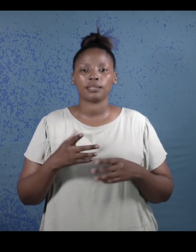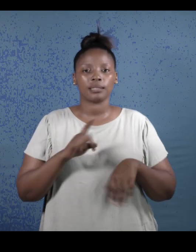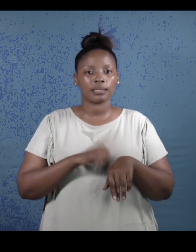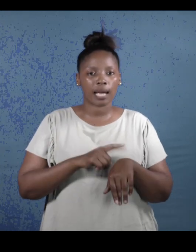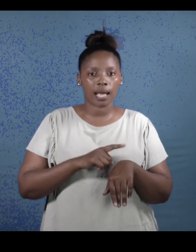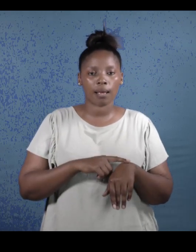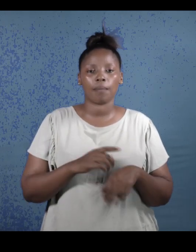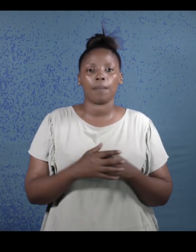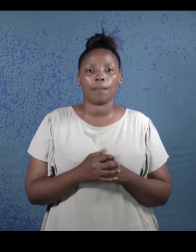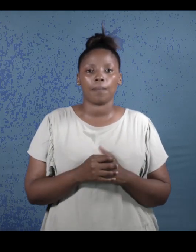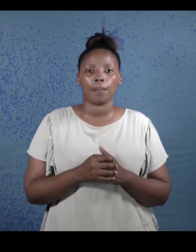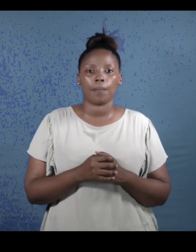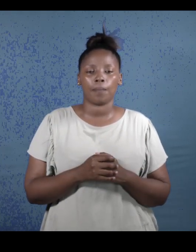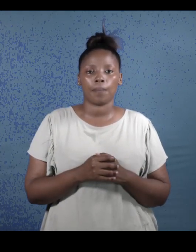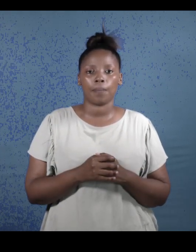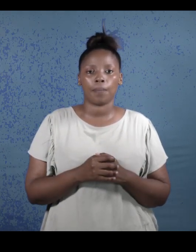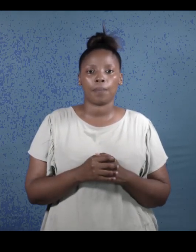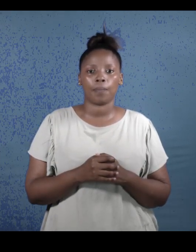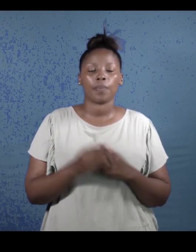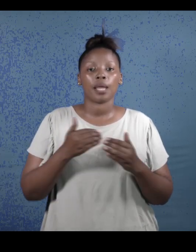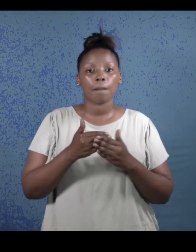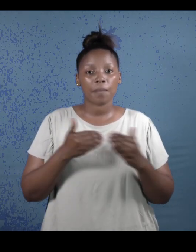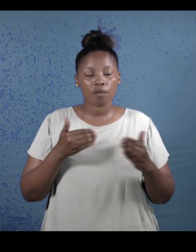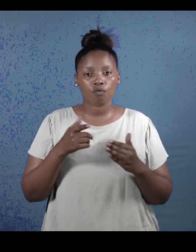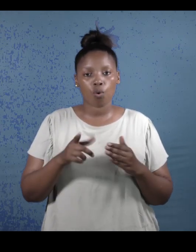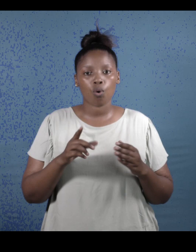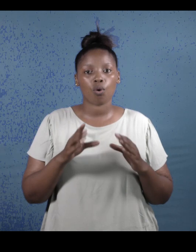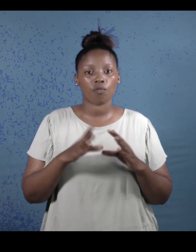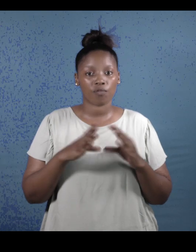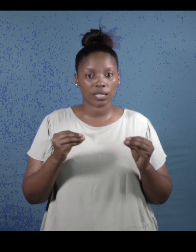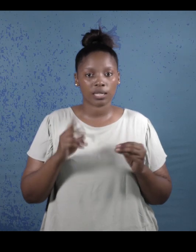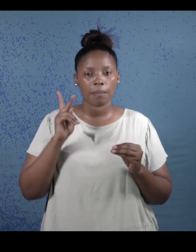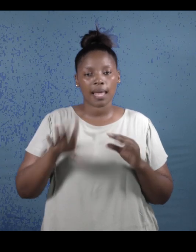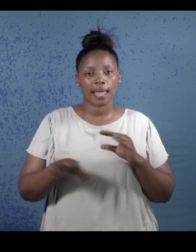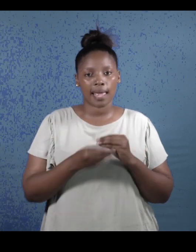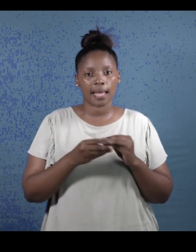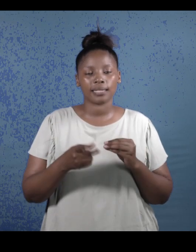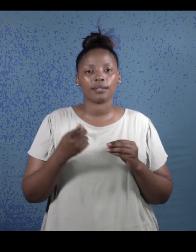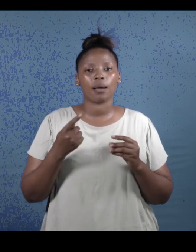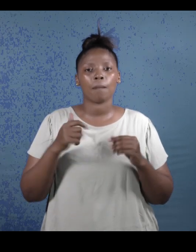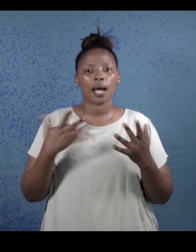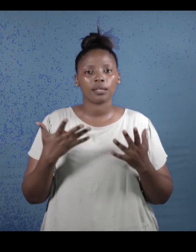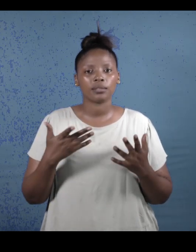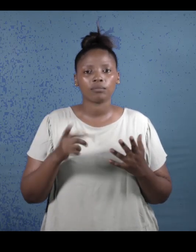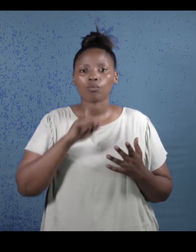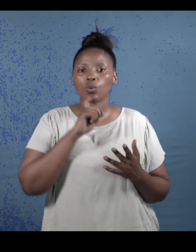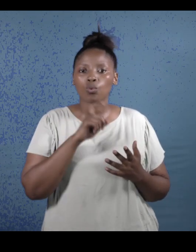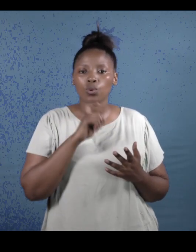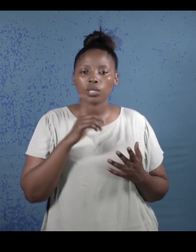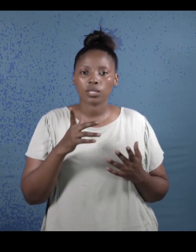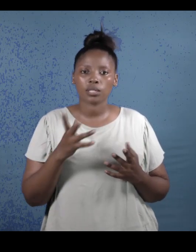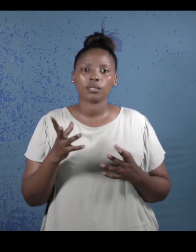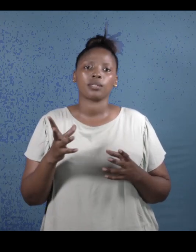lead. The last step before the schedule is completed is to add cost information into your table. So make sure you include